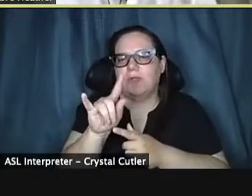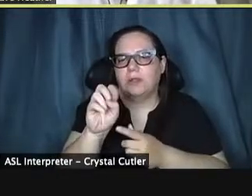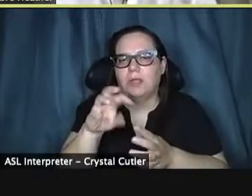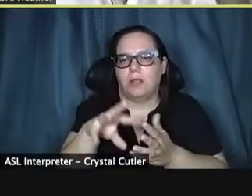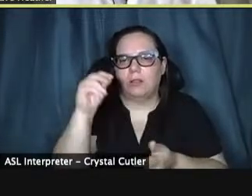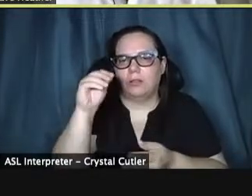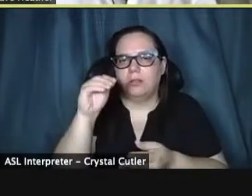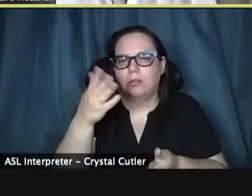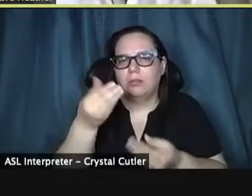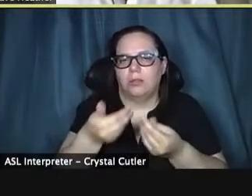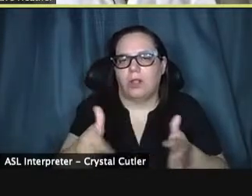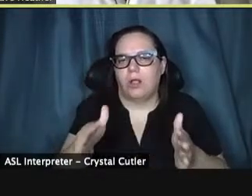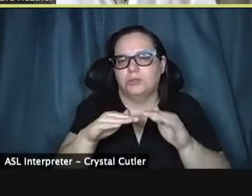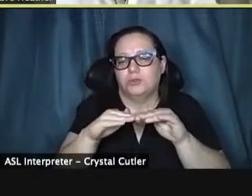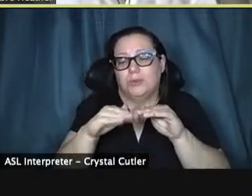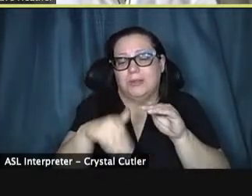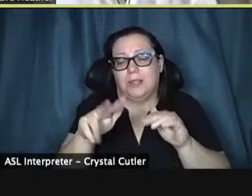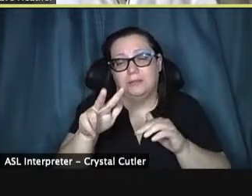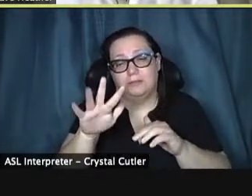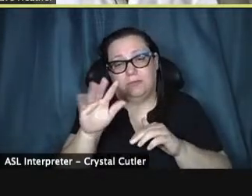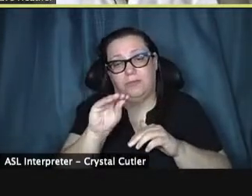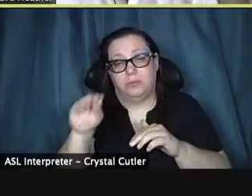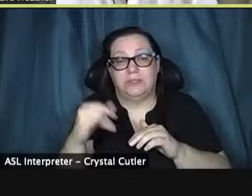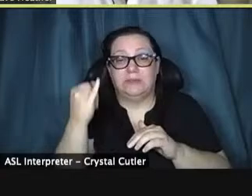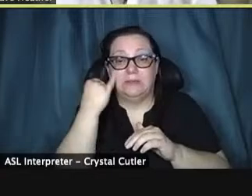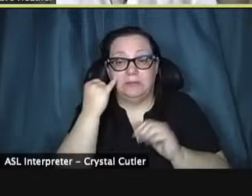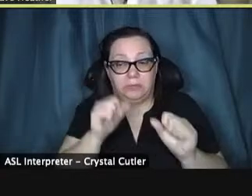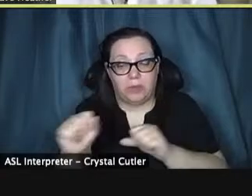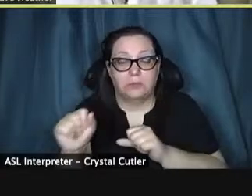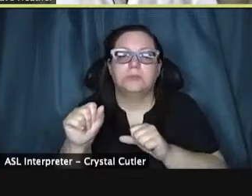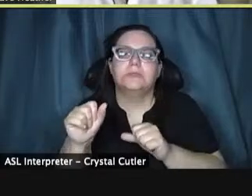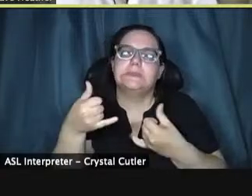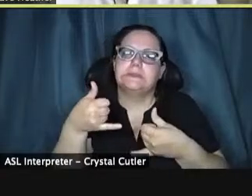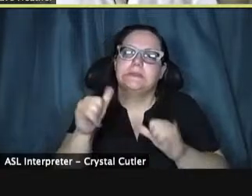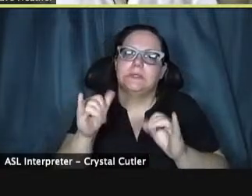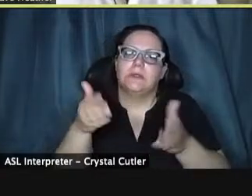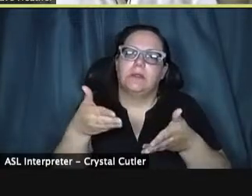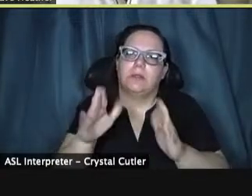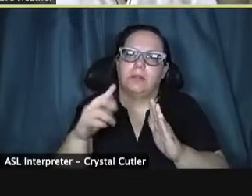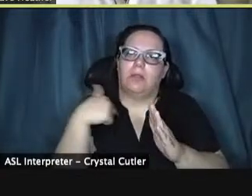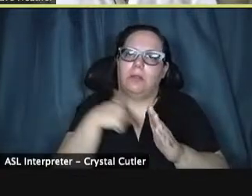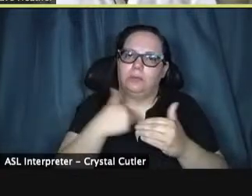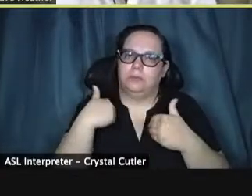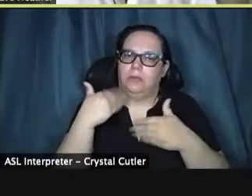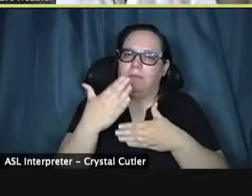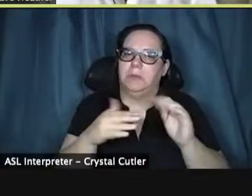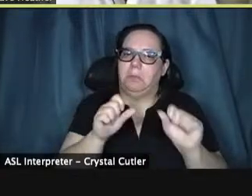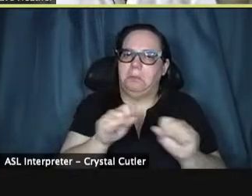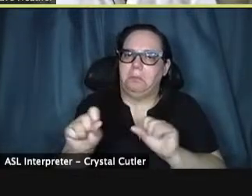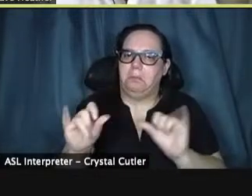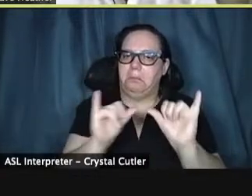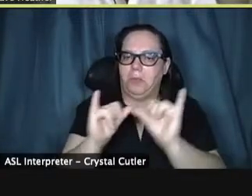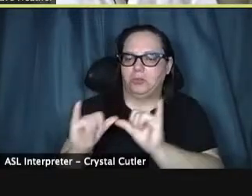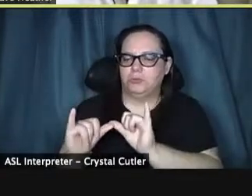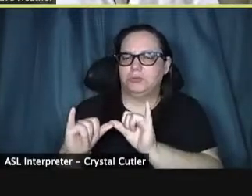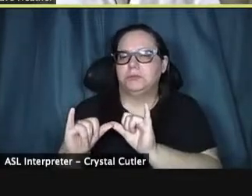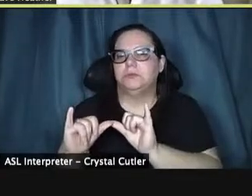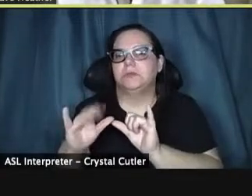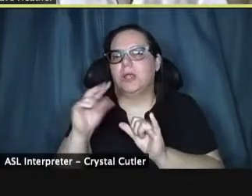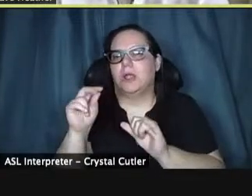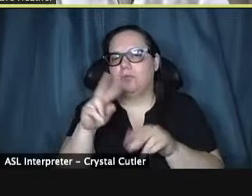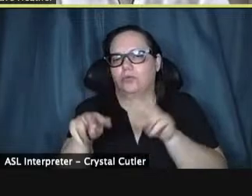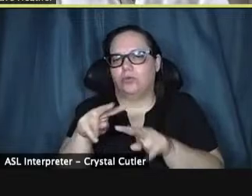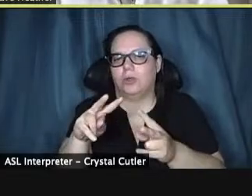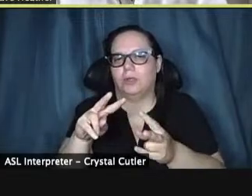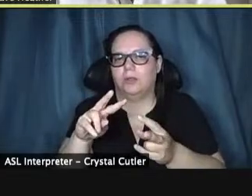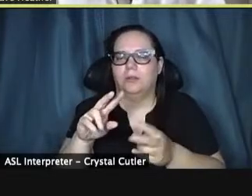than 35% if we can. And that will allow us to still take some feasible measurements and to look at the volatile content